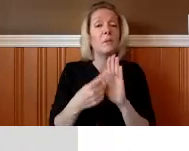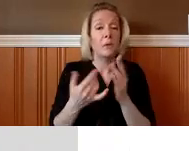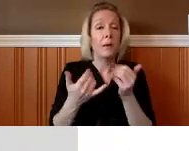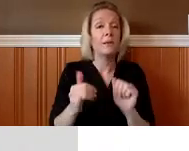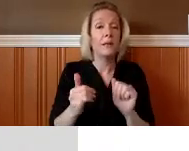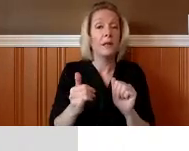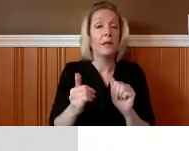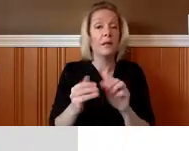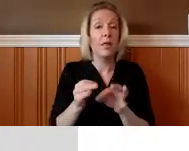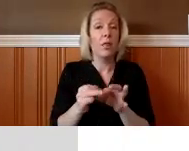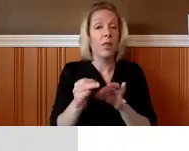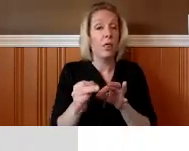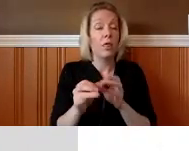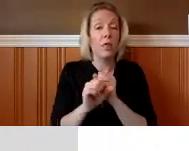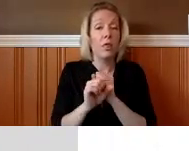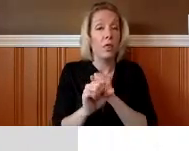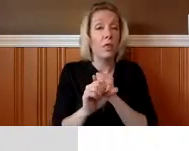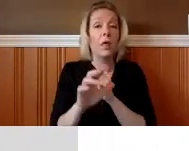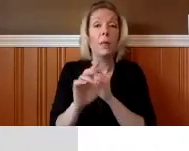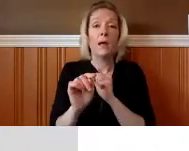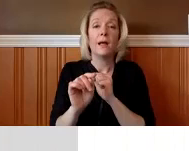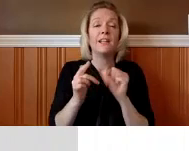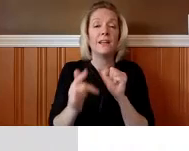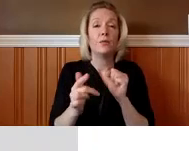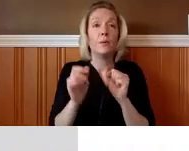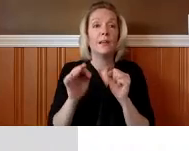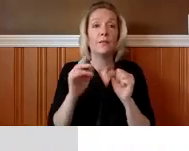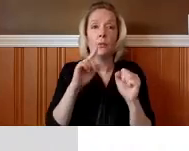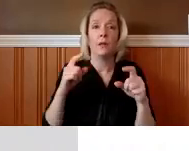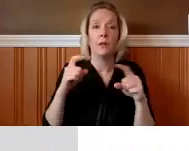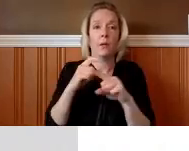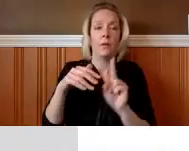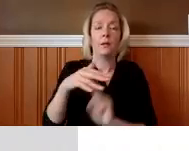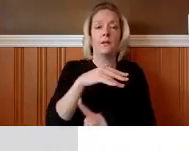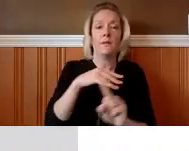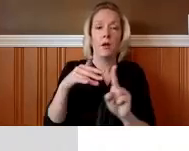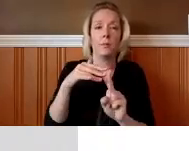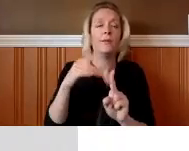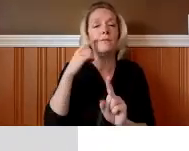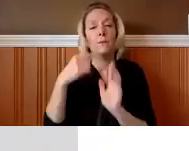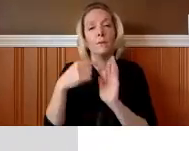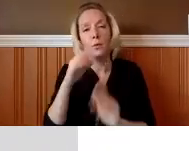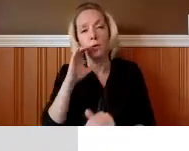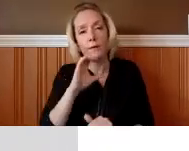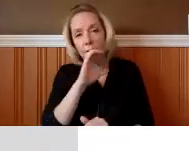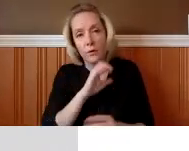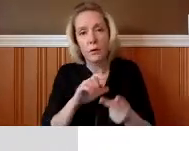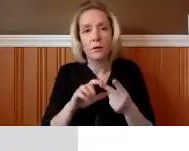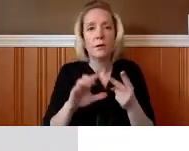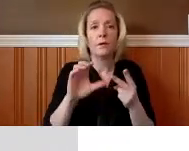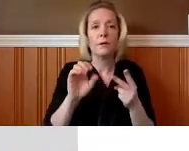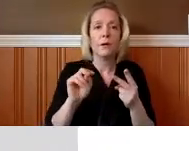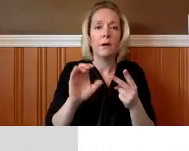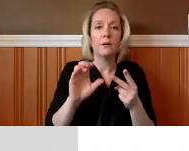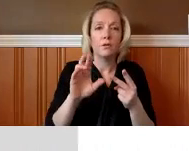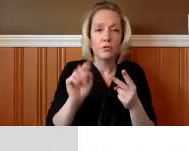that latency is only seen in the most extreme circumstances. Again, in the cafeteria or a concert or at a basketball